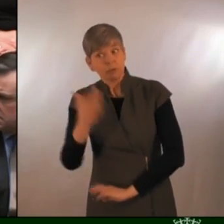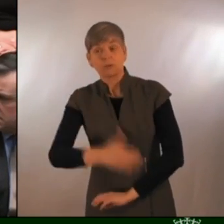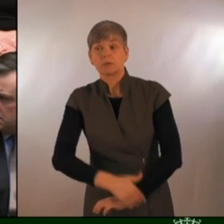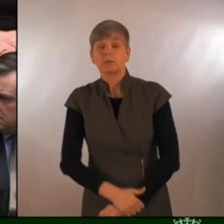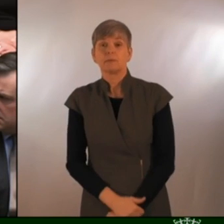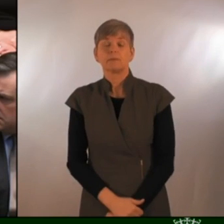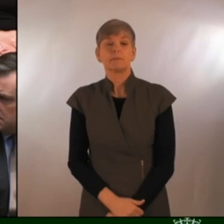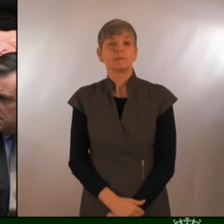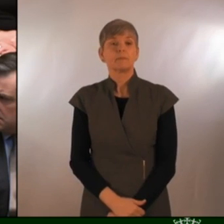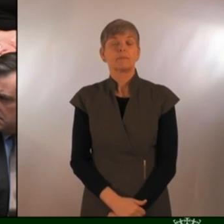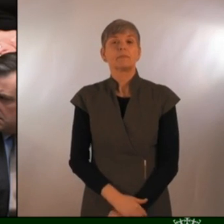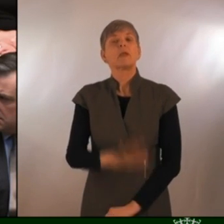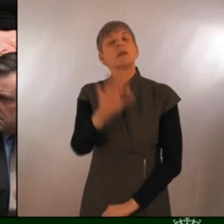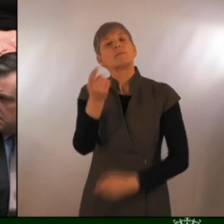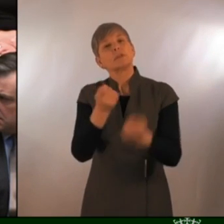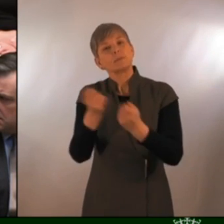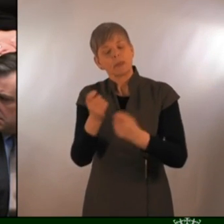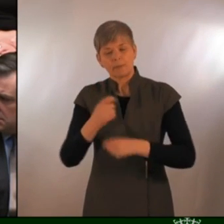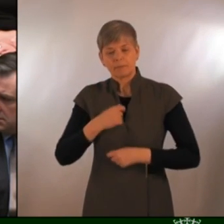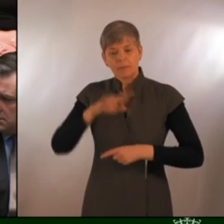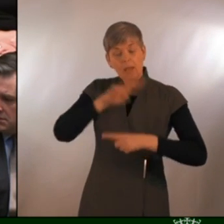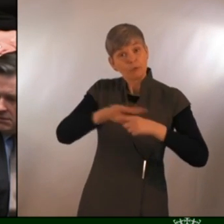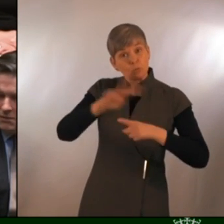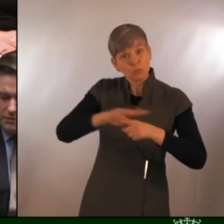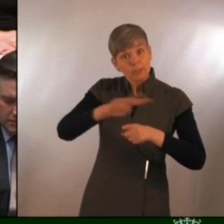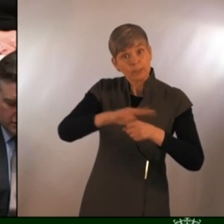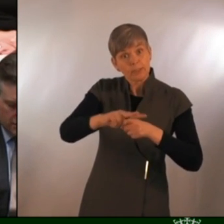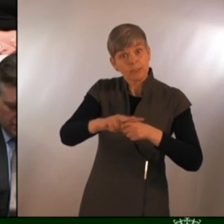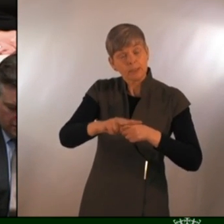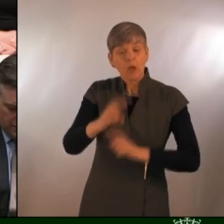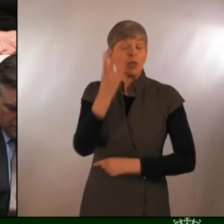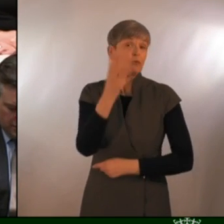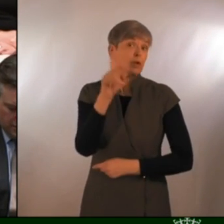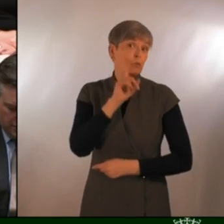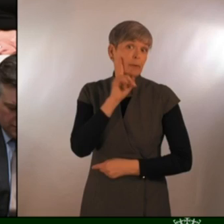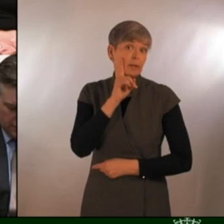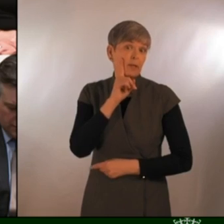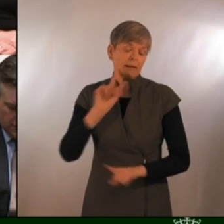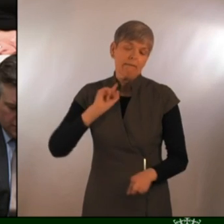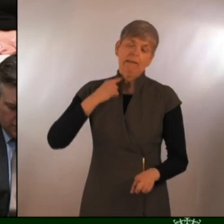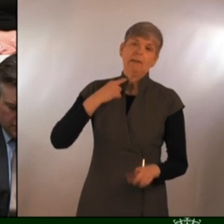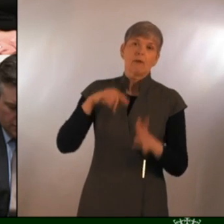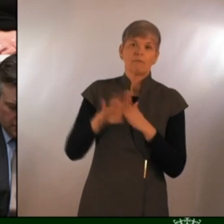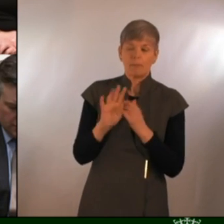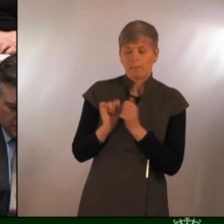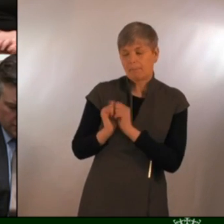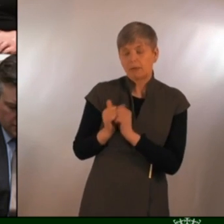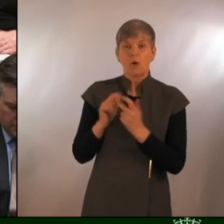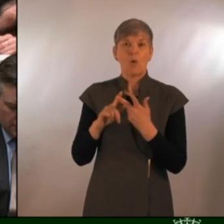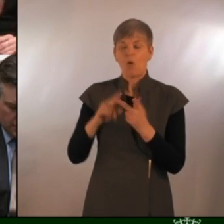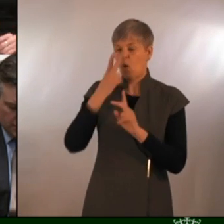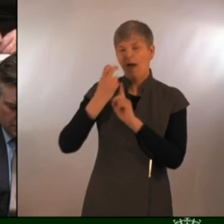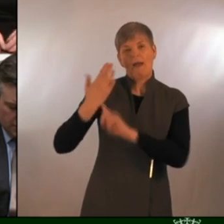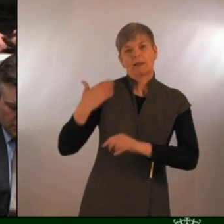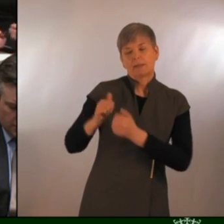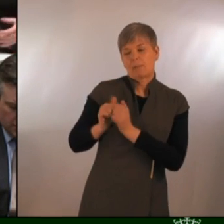Mr. Speaker, every fortnight, 3 women are killed by their partner or ex-partner. Domestic violence is